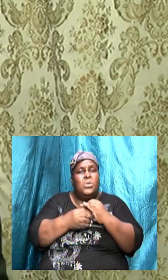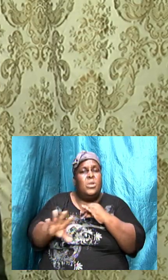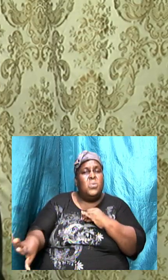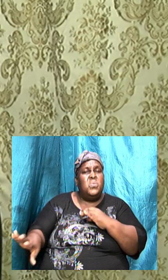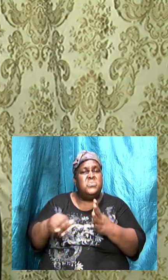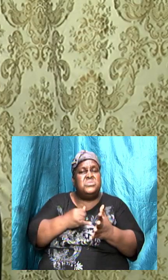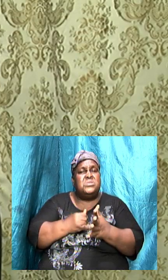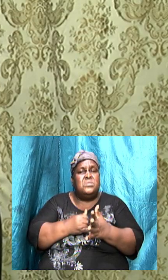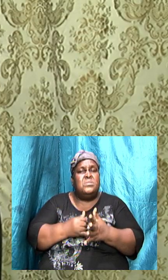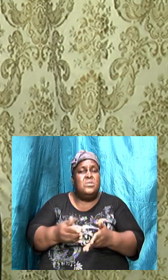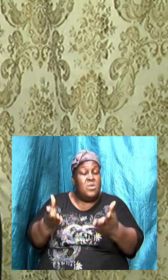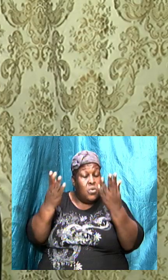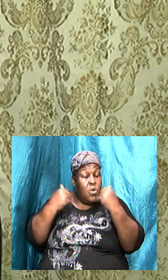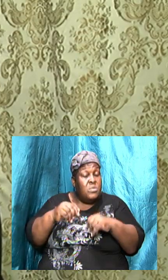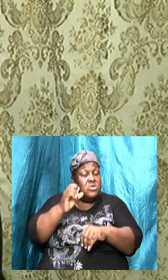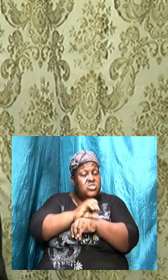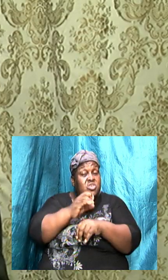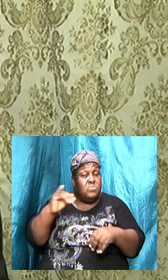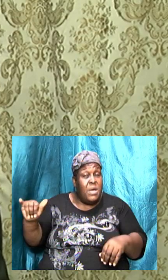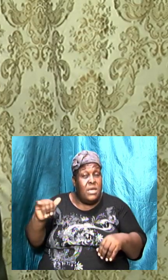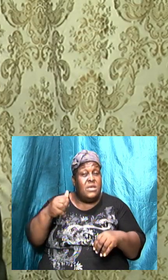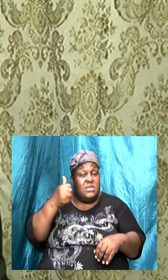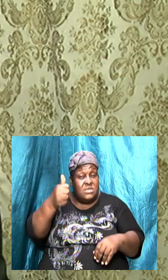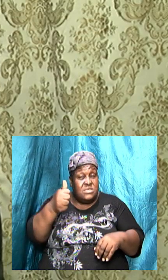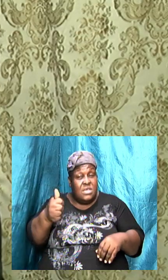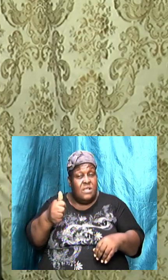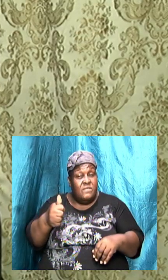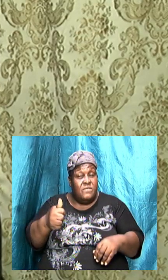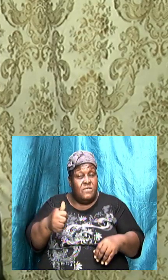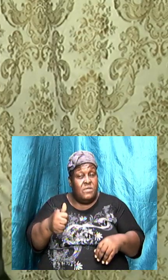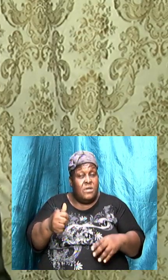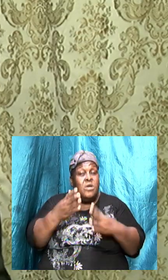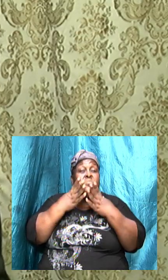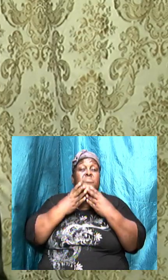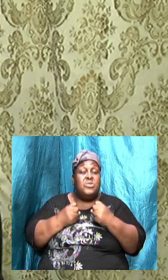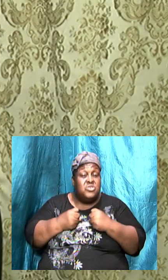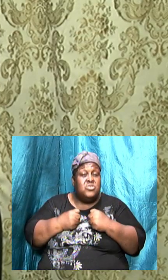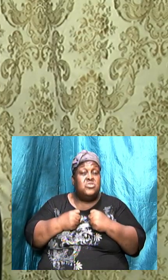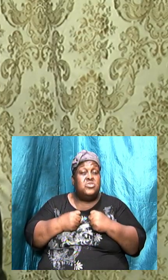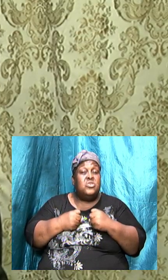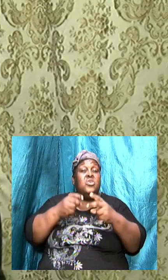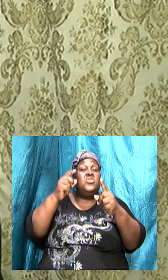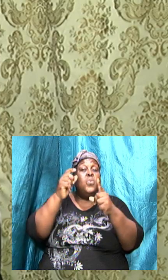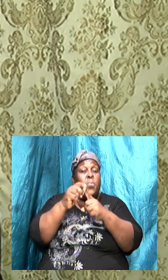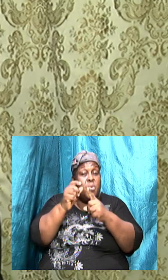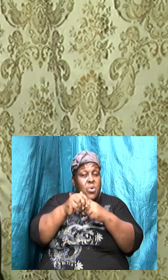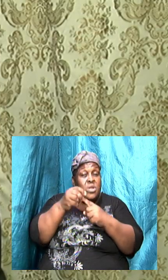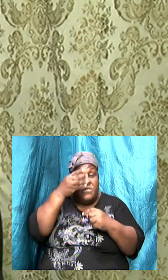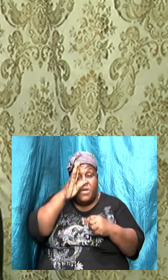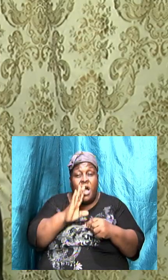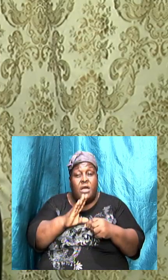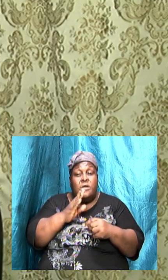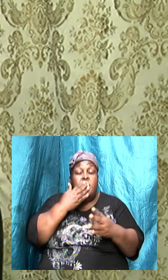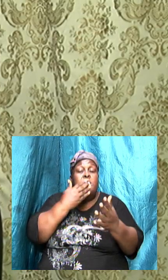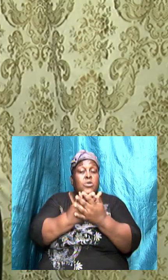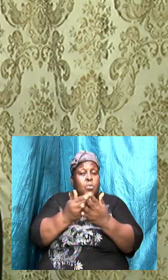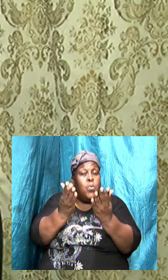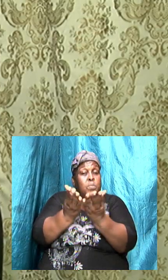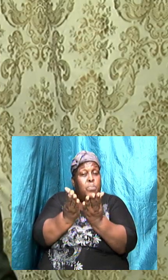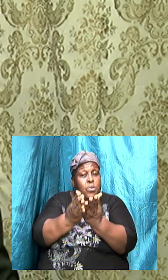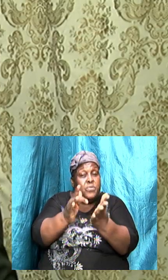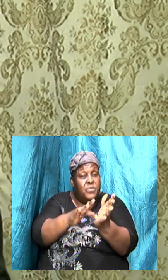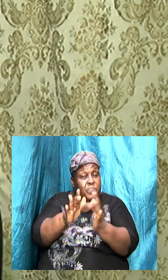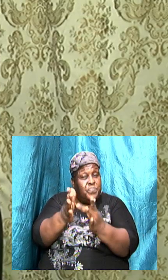church by itself is precious. But you see the Word of God, you see the good book, the Bible, you see the things in